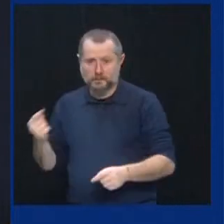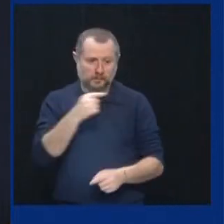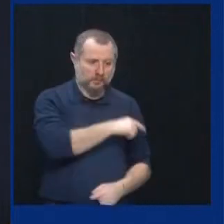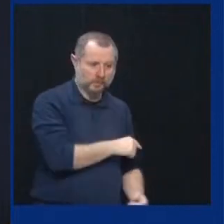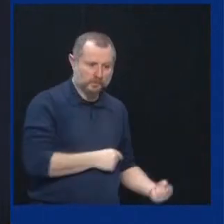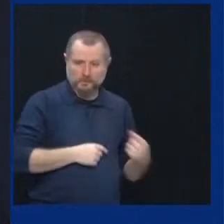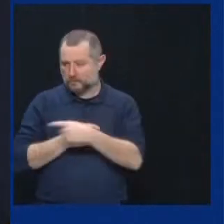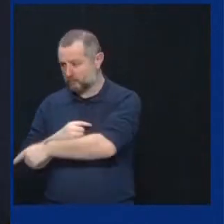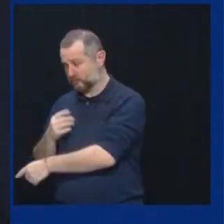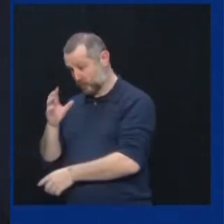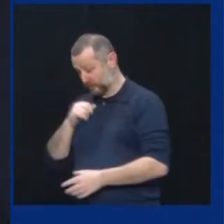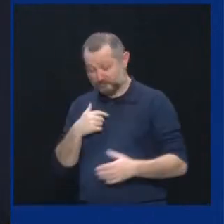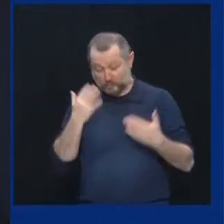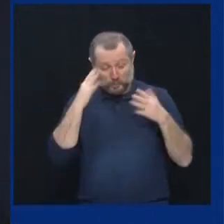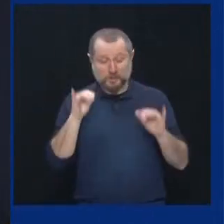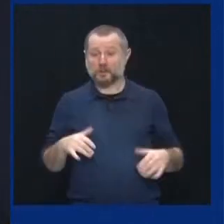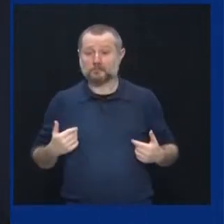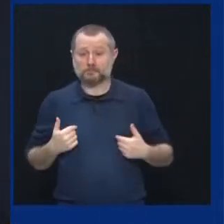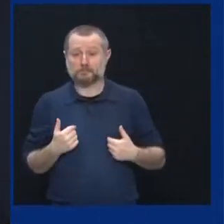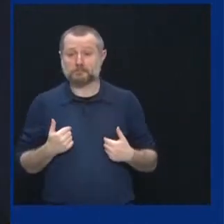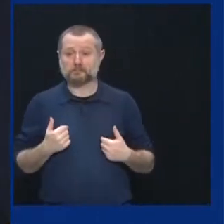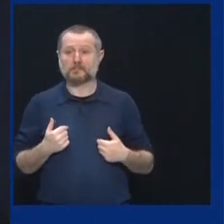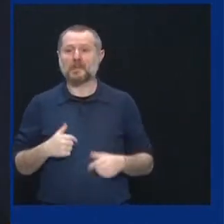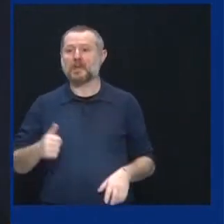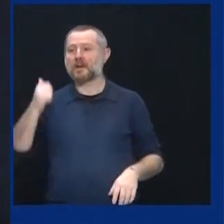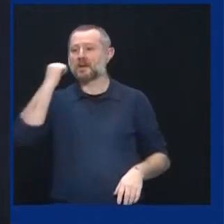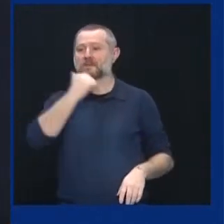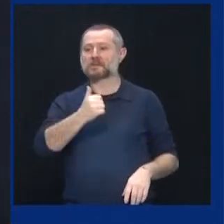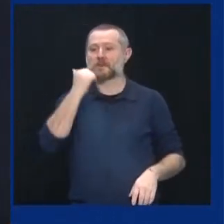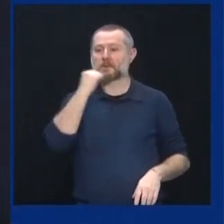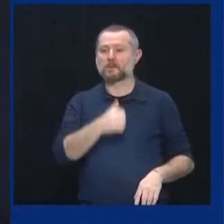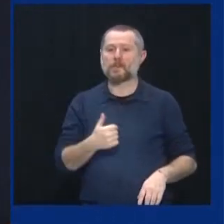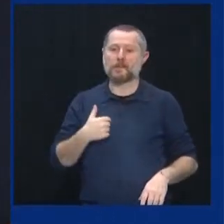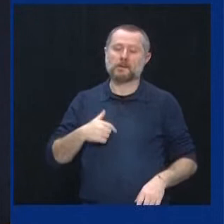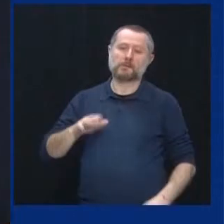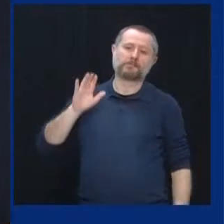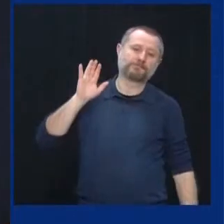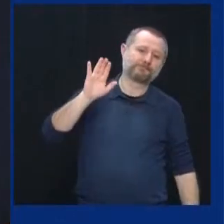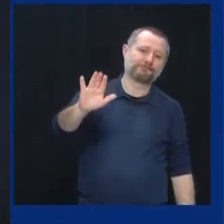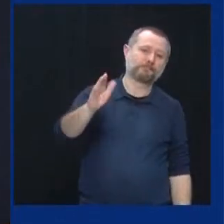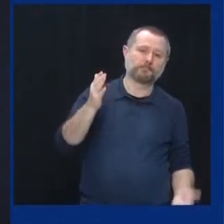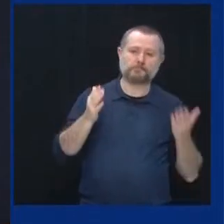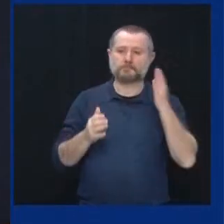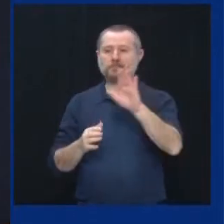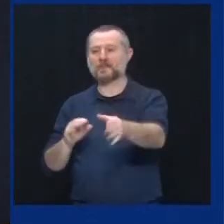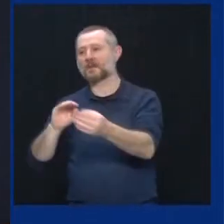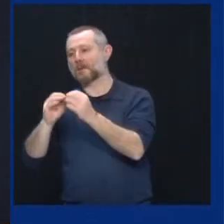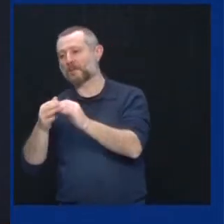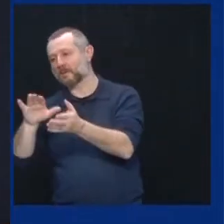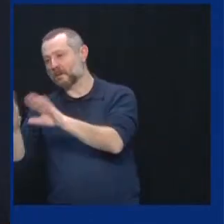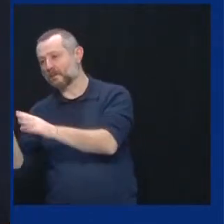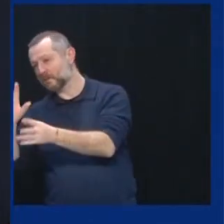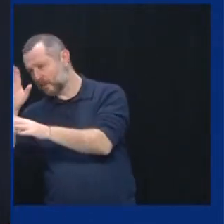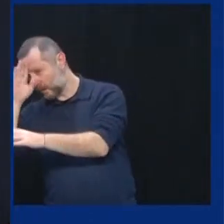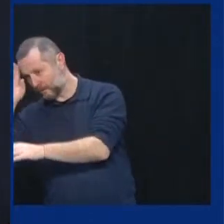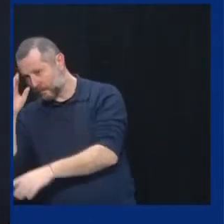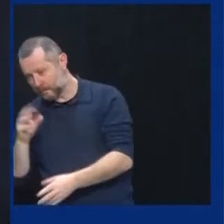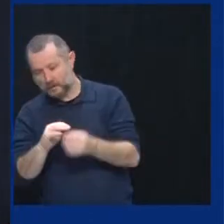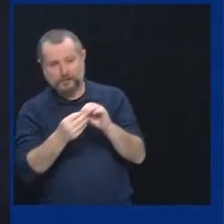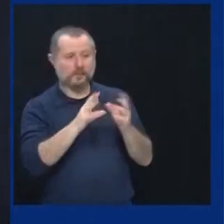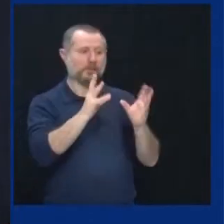that. I sat here every day. I give the total number of hospital deaths, total number of nursing home